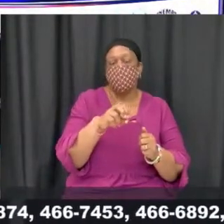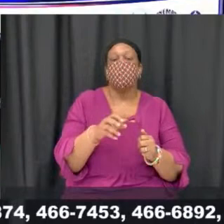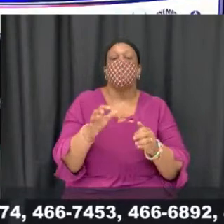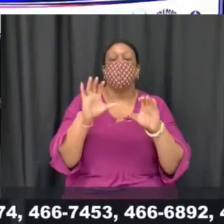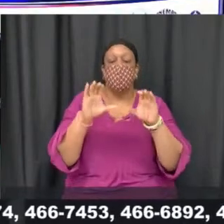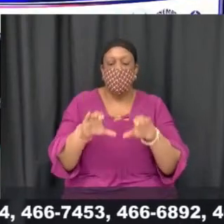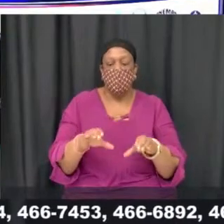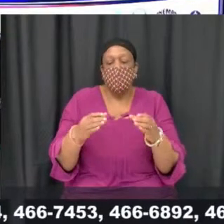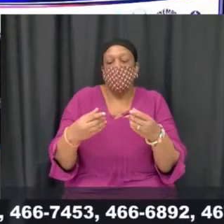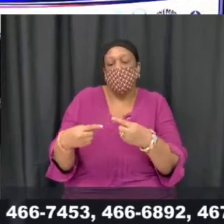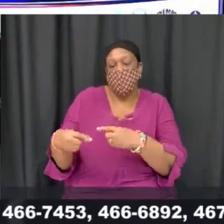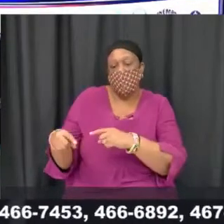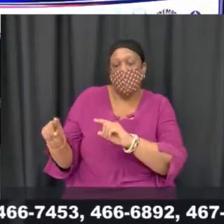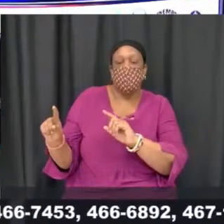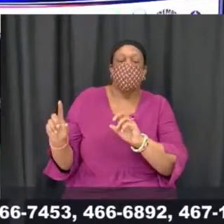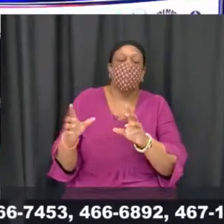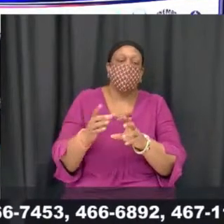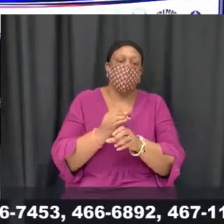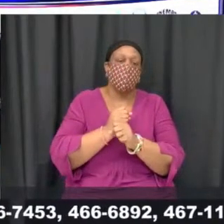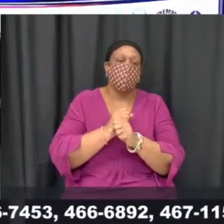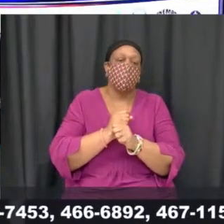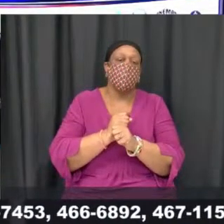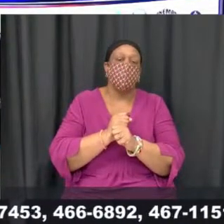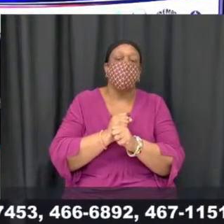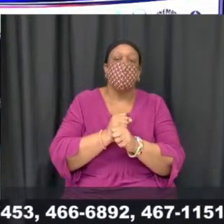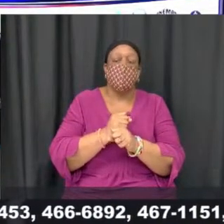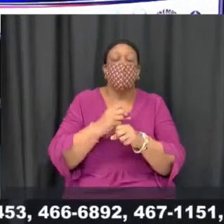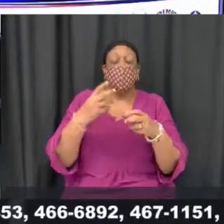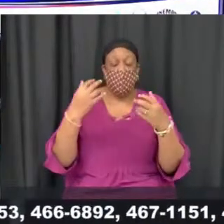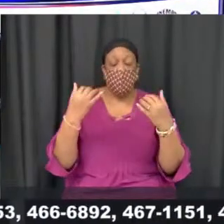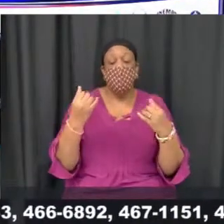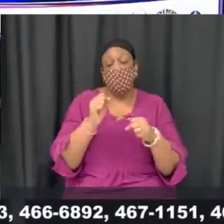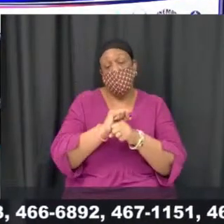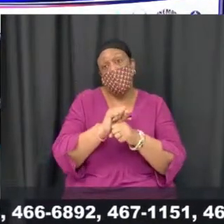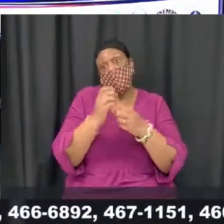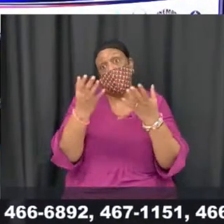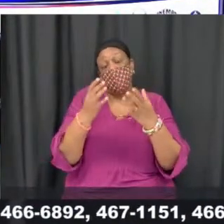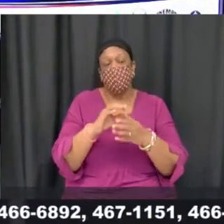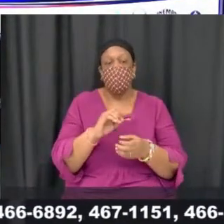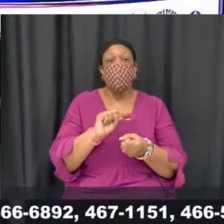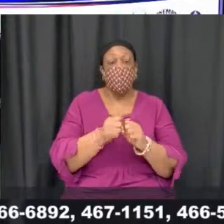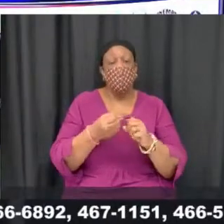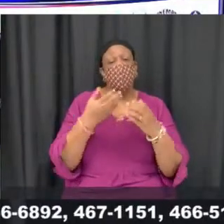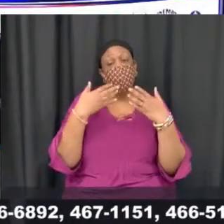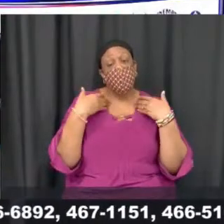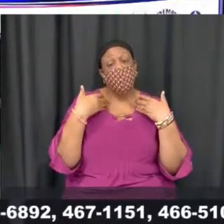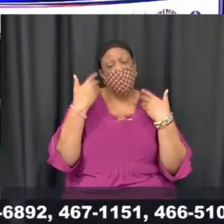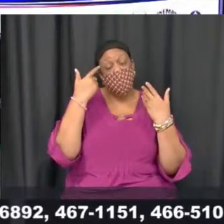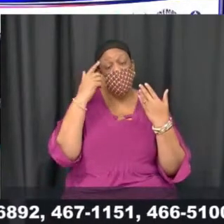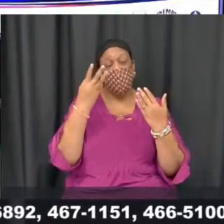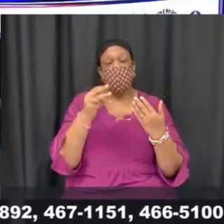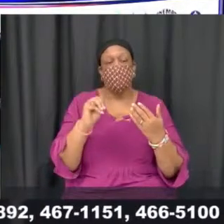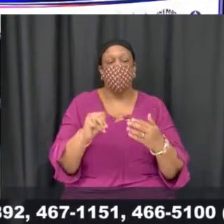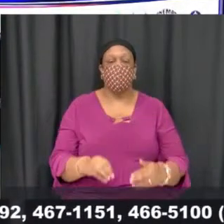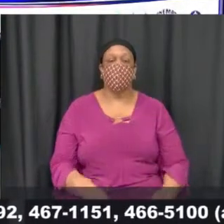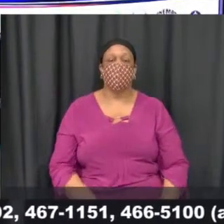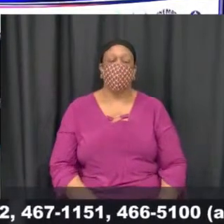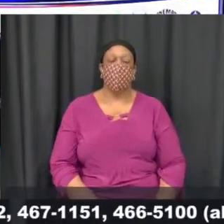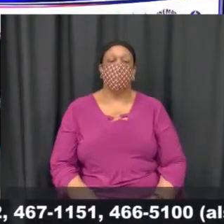this sector has already been cleared to do so through the said Tourism